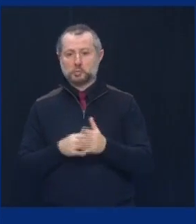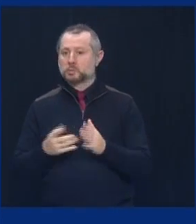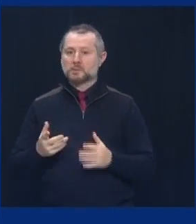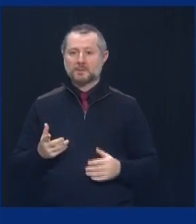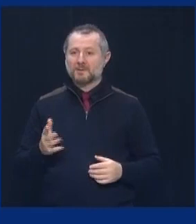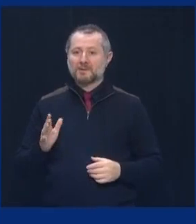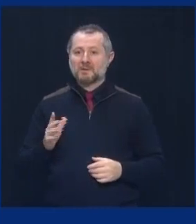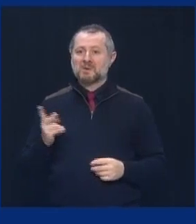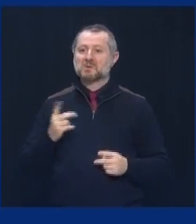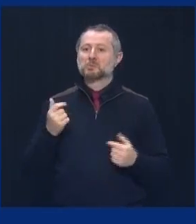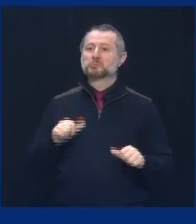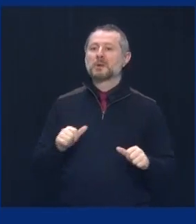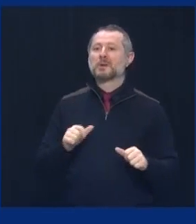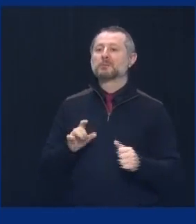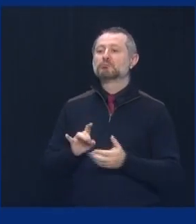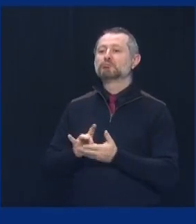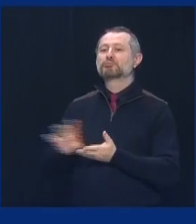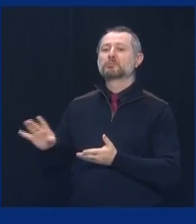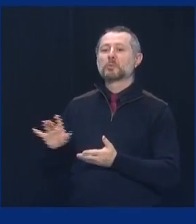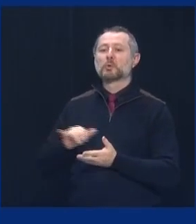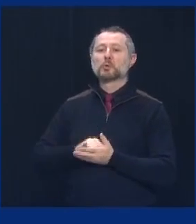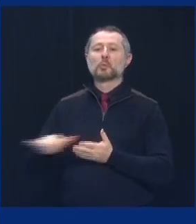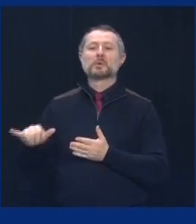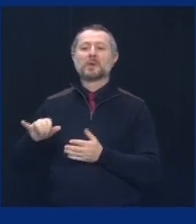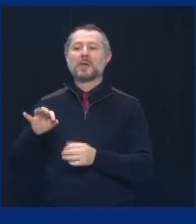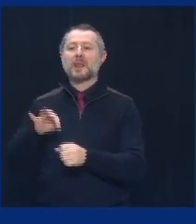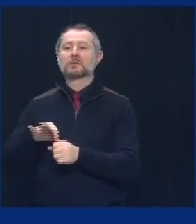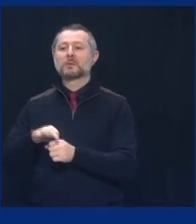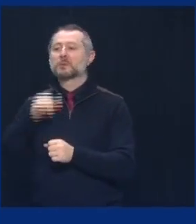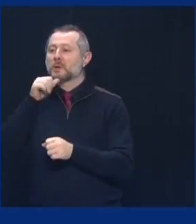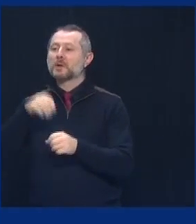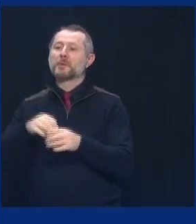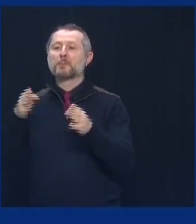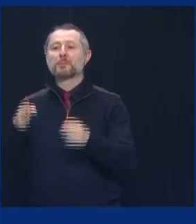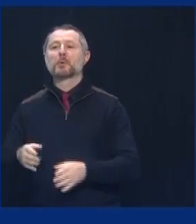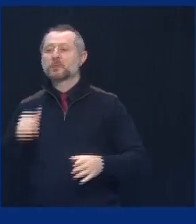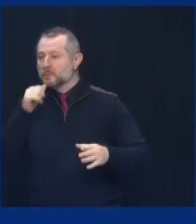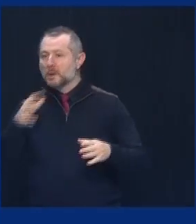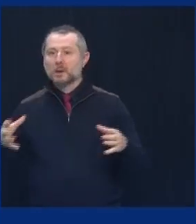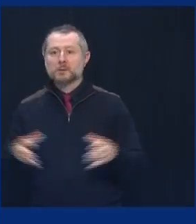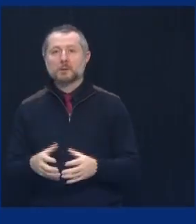to invalidate the New York election because of this